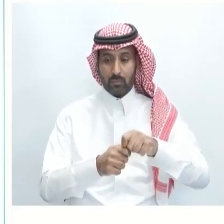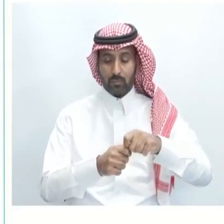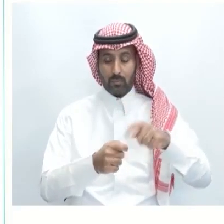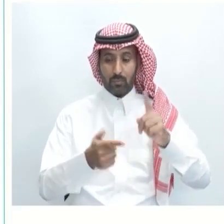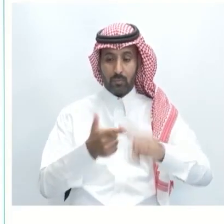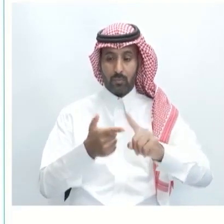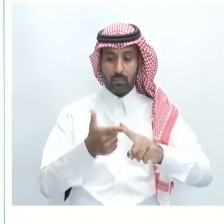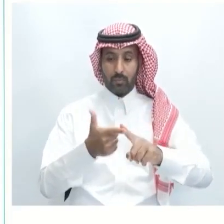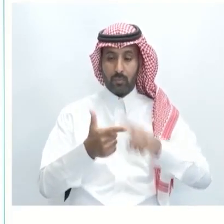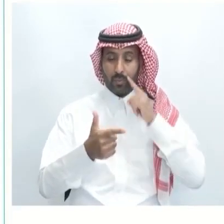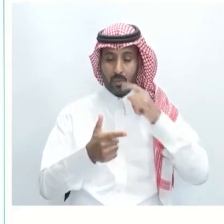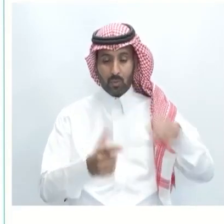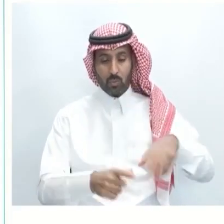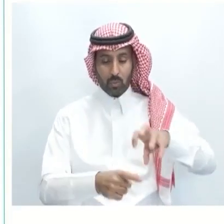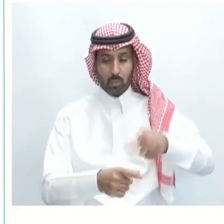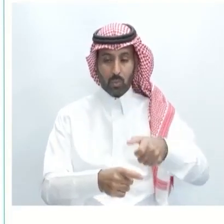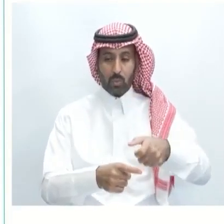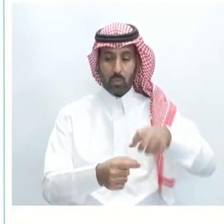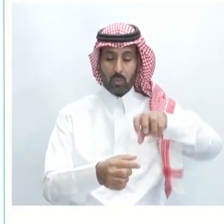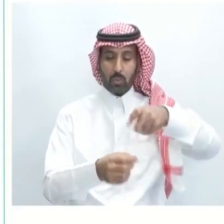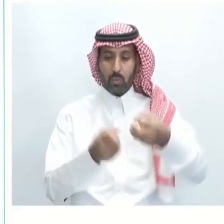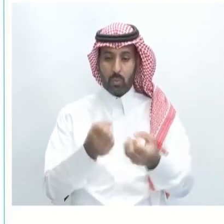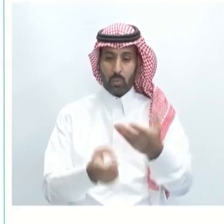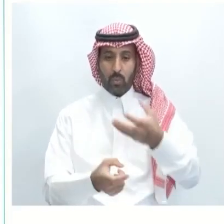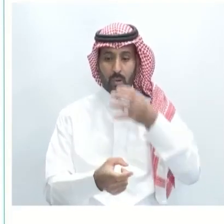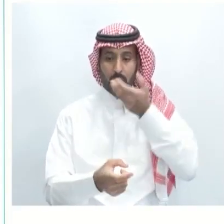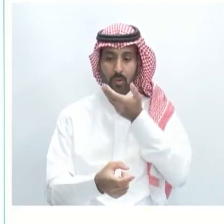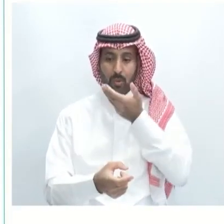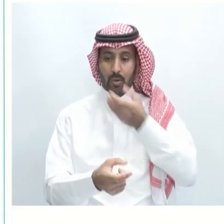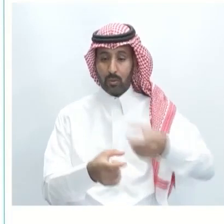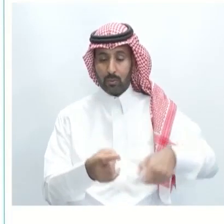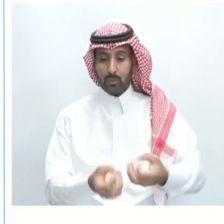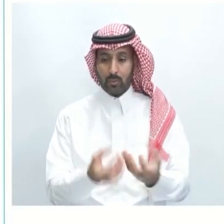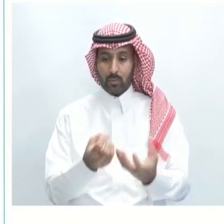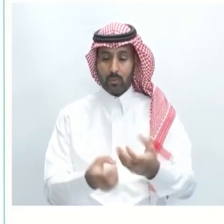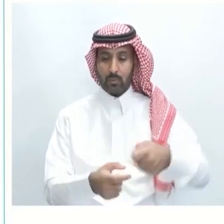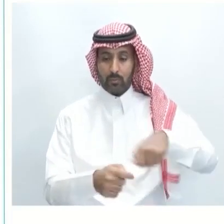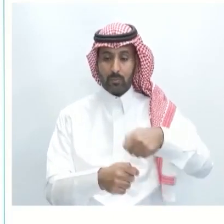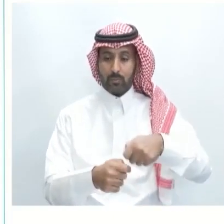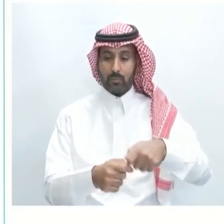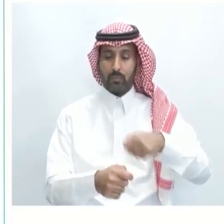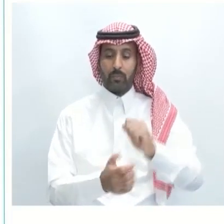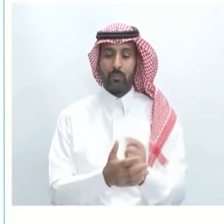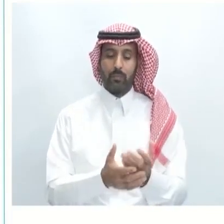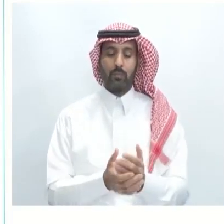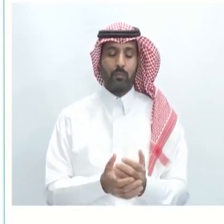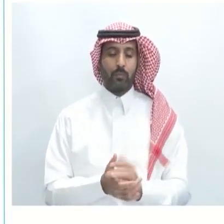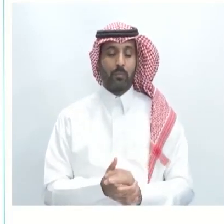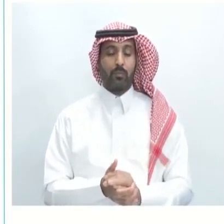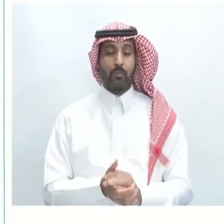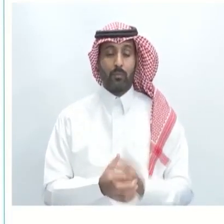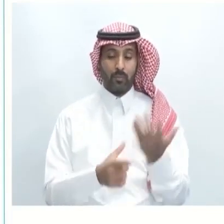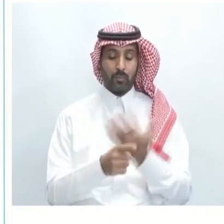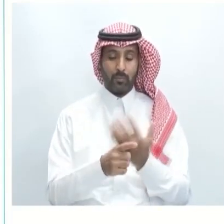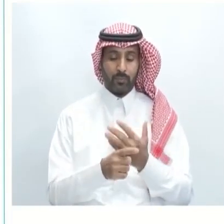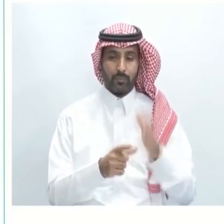Next, you cook the pasta in boiling water. Very good. So all of these are time transition words. Let's go to cause and